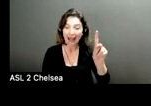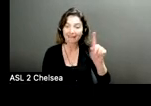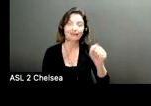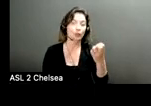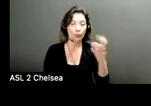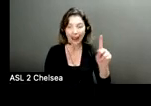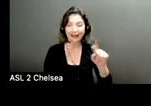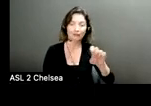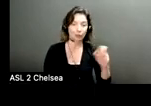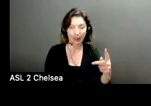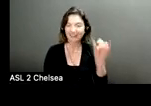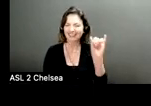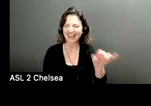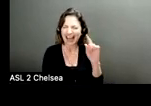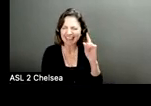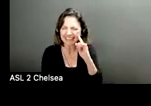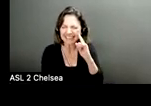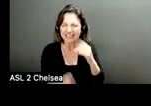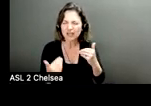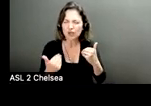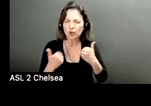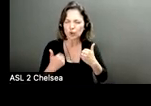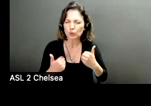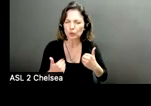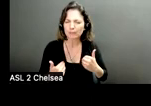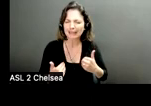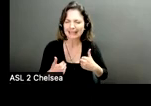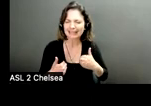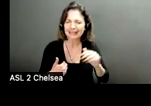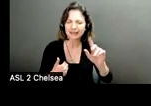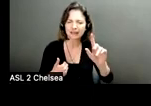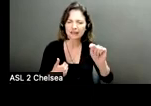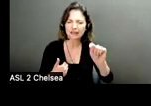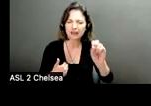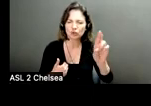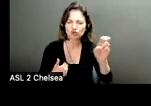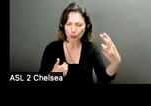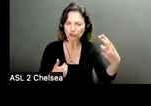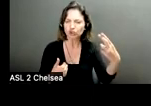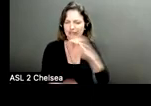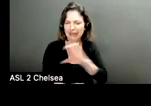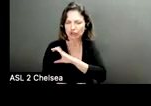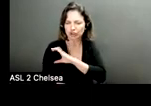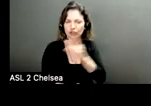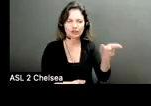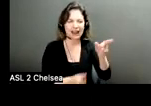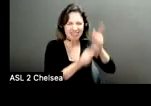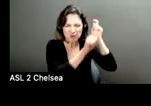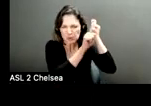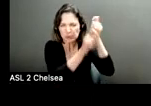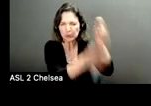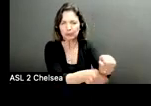the human torch, maybe, that is cutting through some kind of chandelier. And then there's a